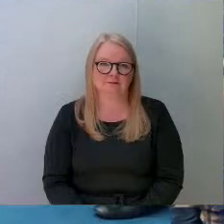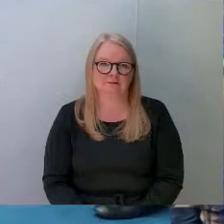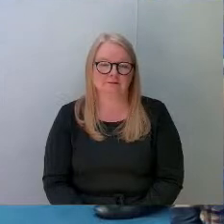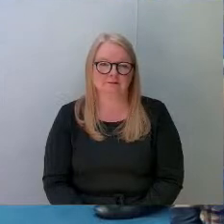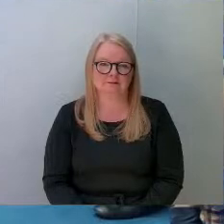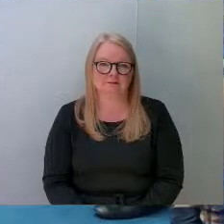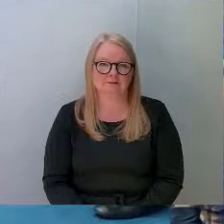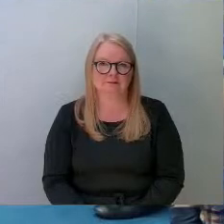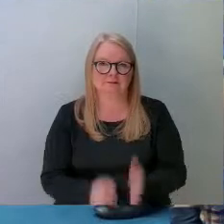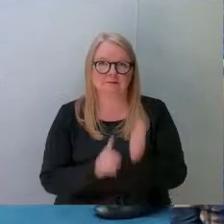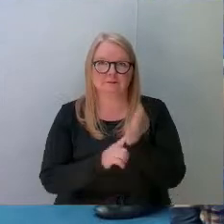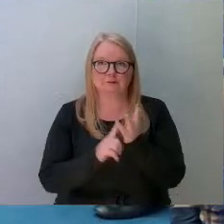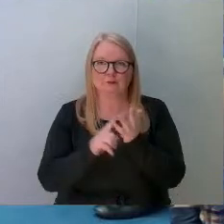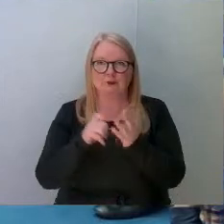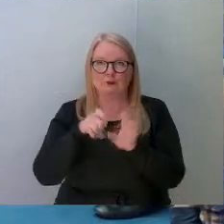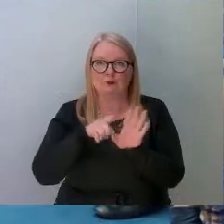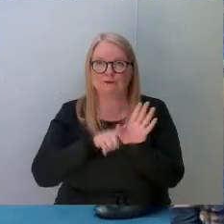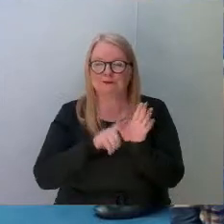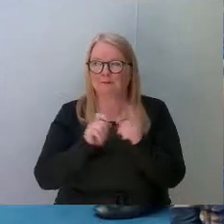Lucy Park.